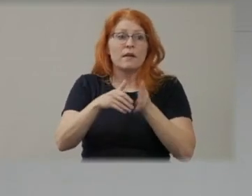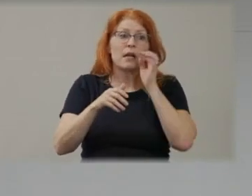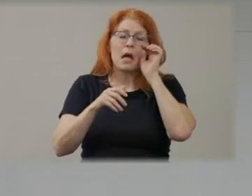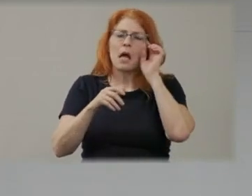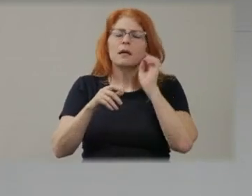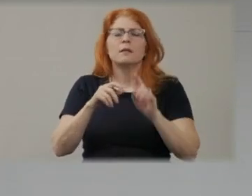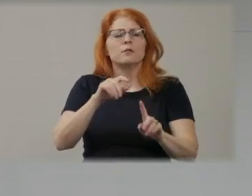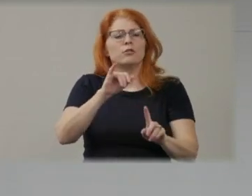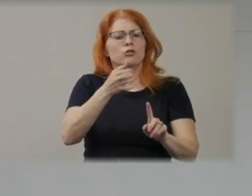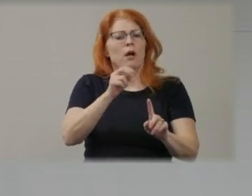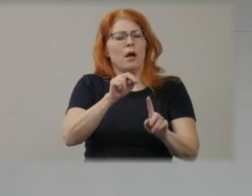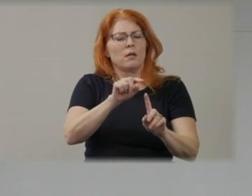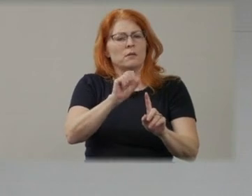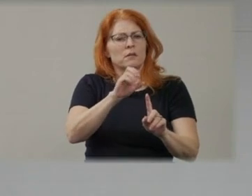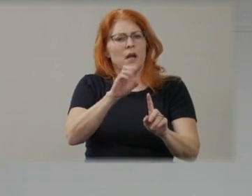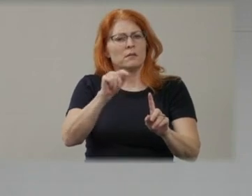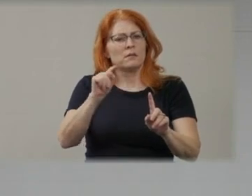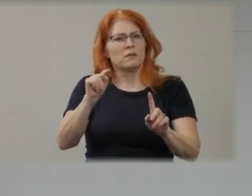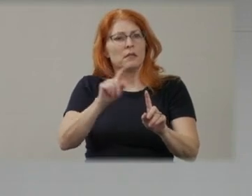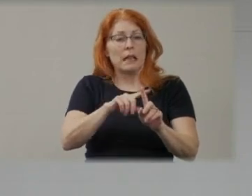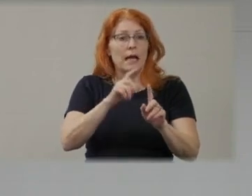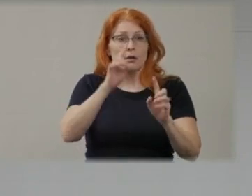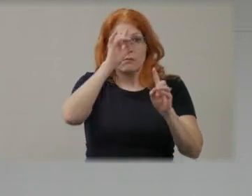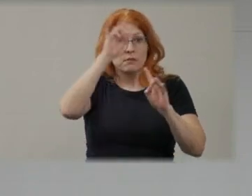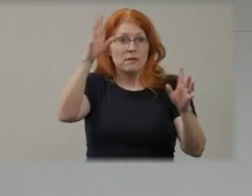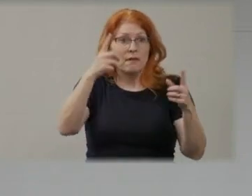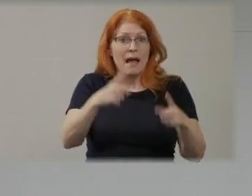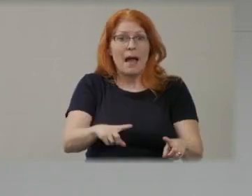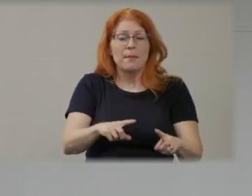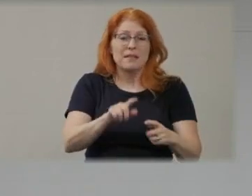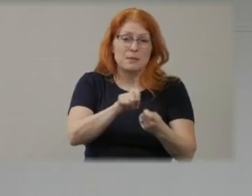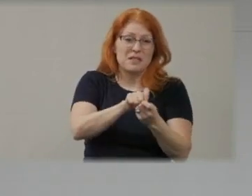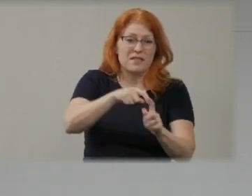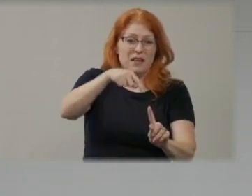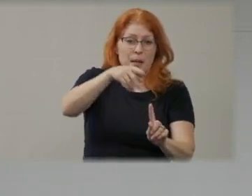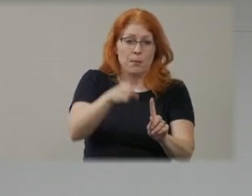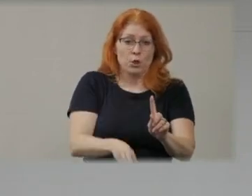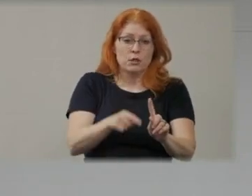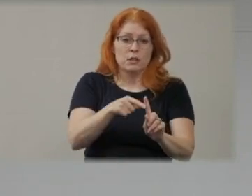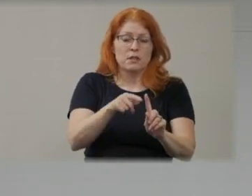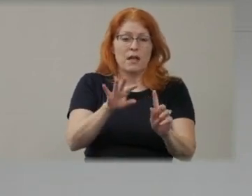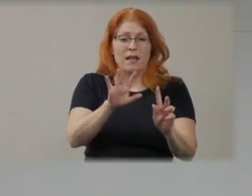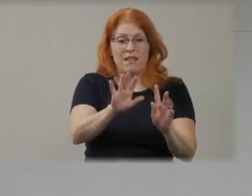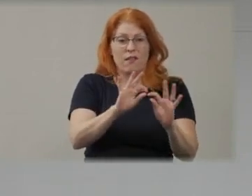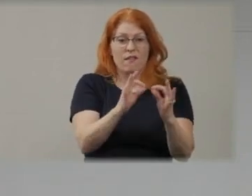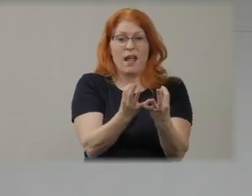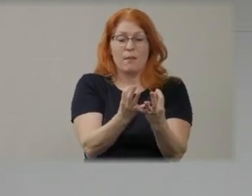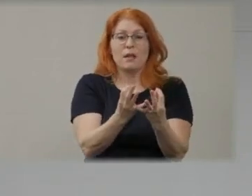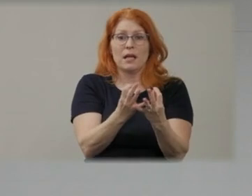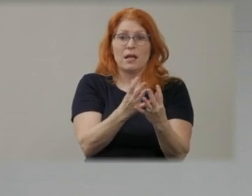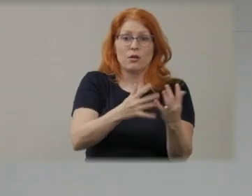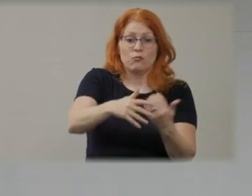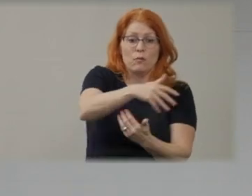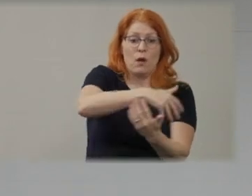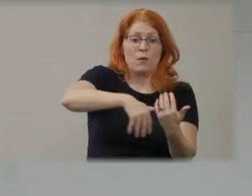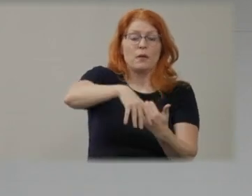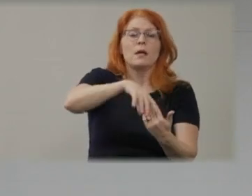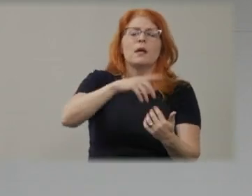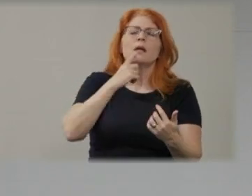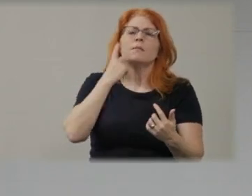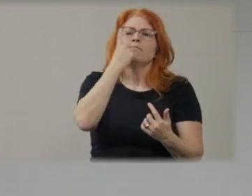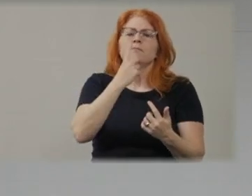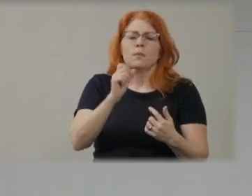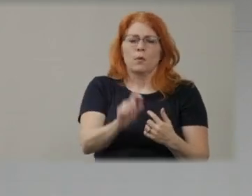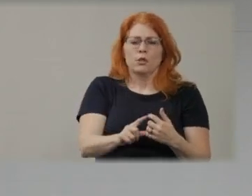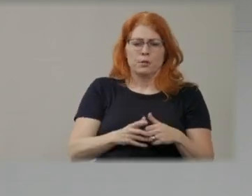you're dealing with tragedies that might be affecting a certain individual and the families that are around them. And my question is